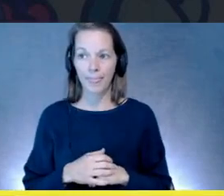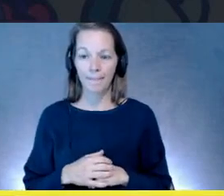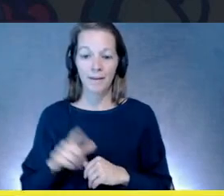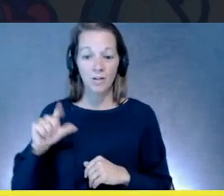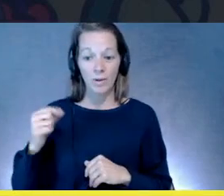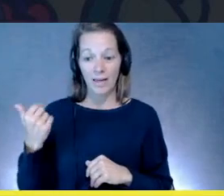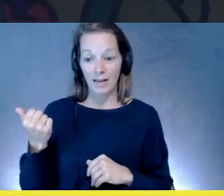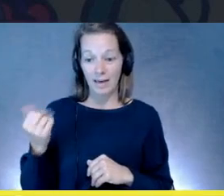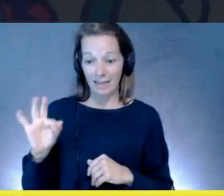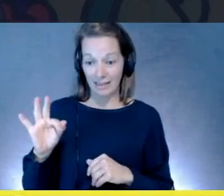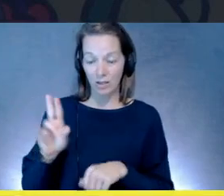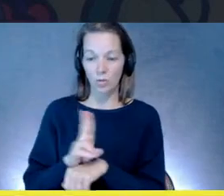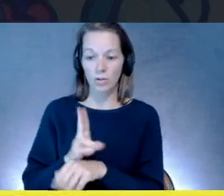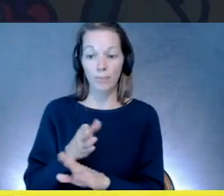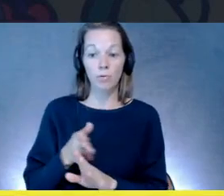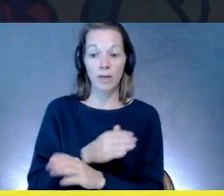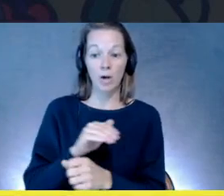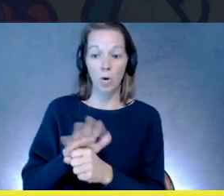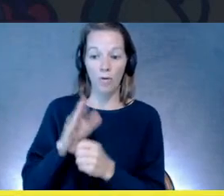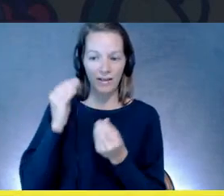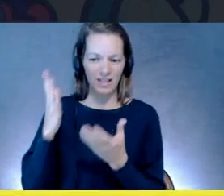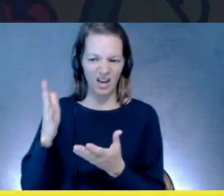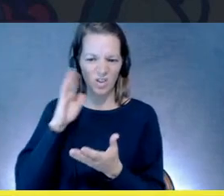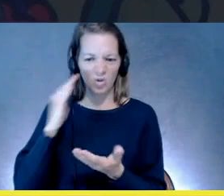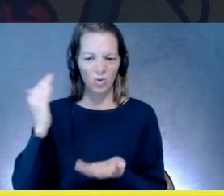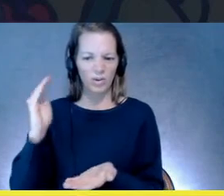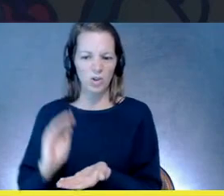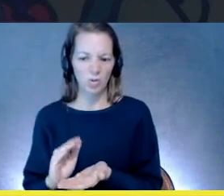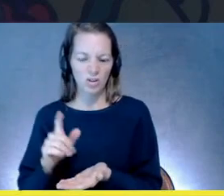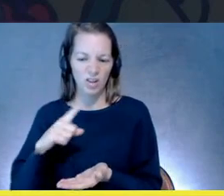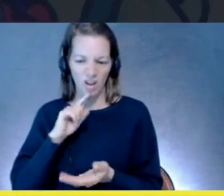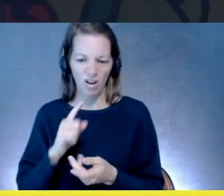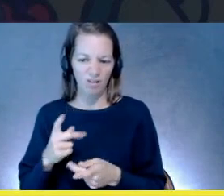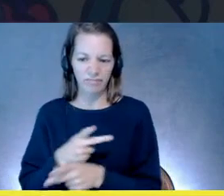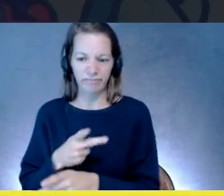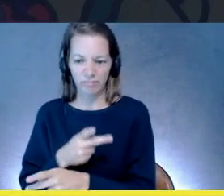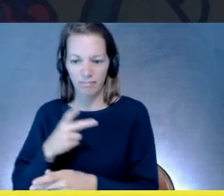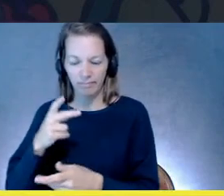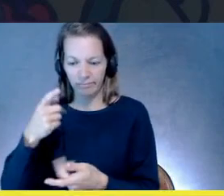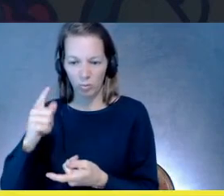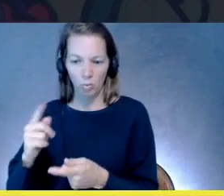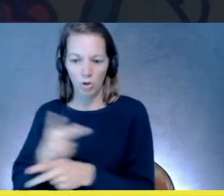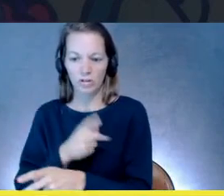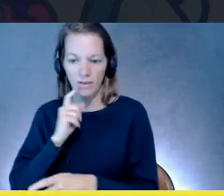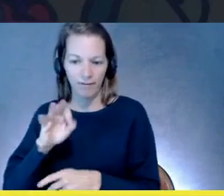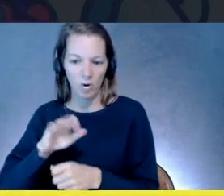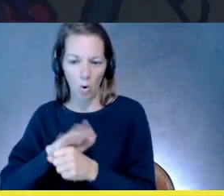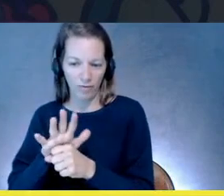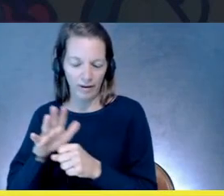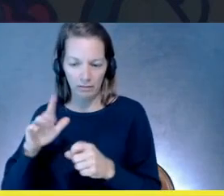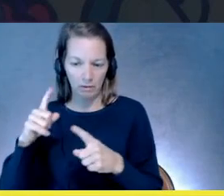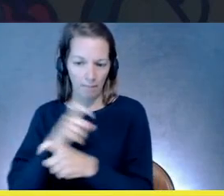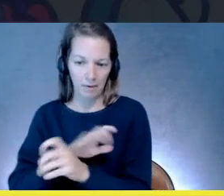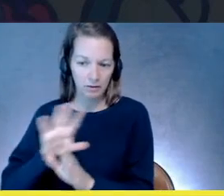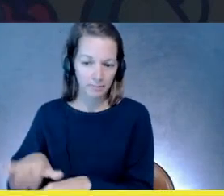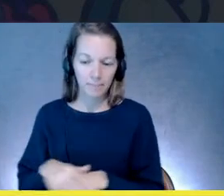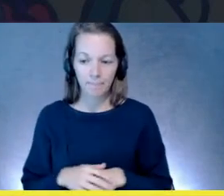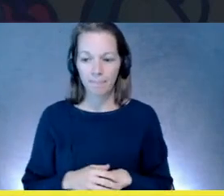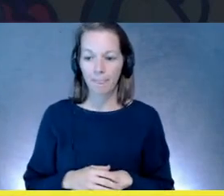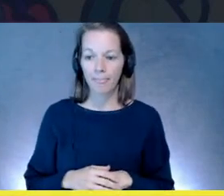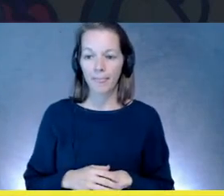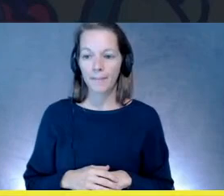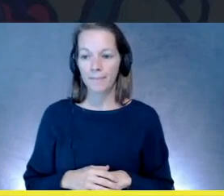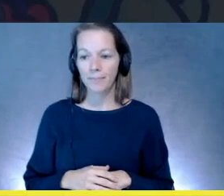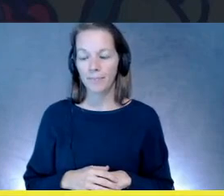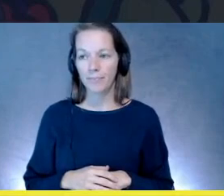using pre-COVID data to reduce the limitation and confounds of COVID and the COVID pandemic. Next slide, please.